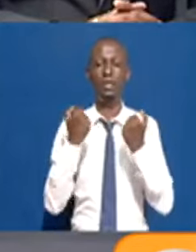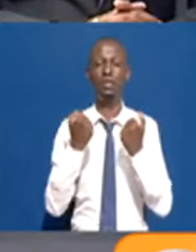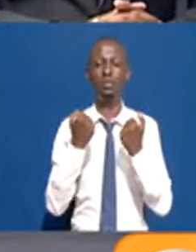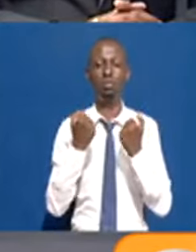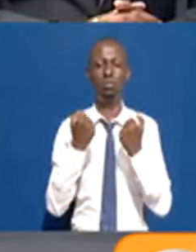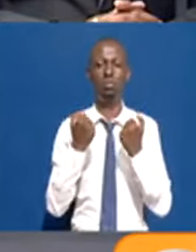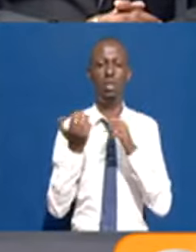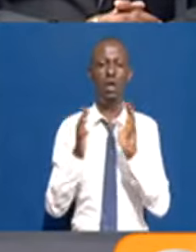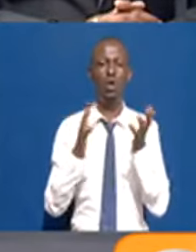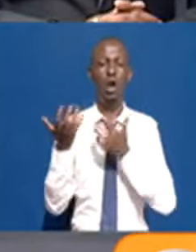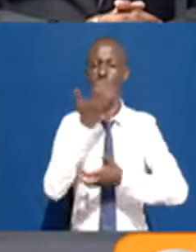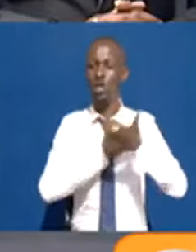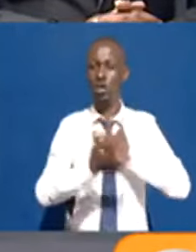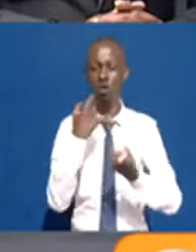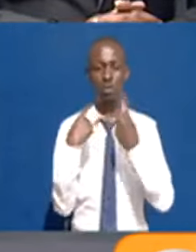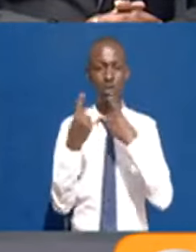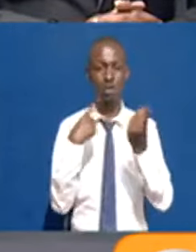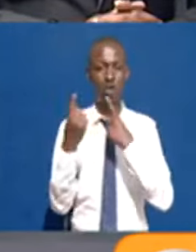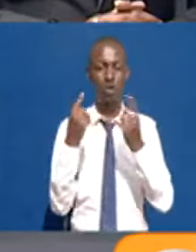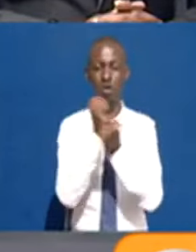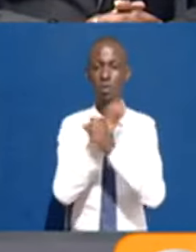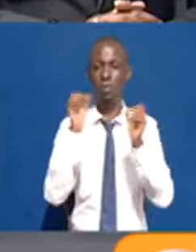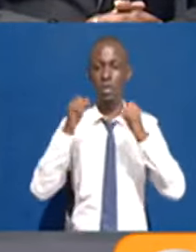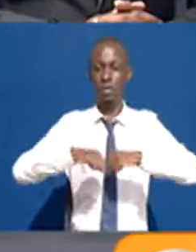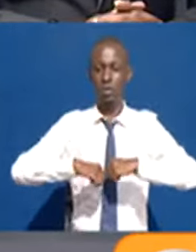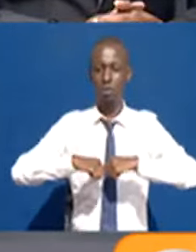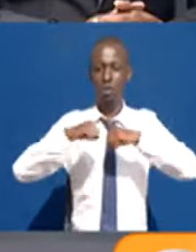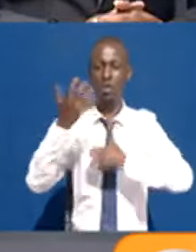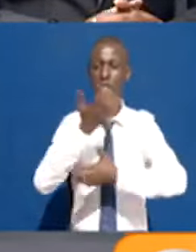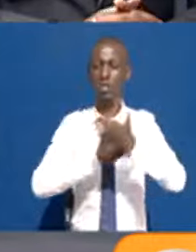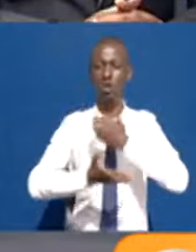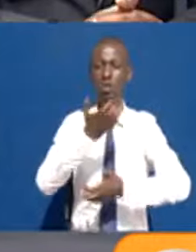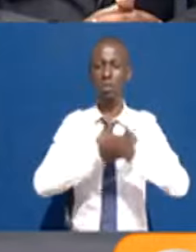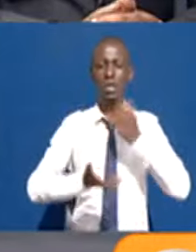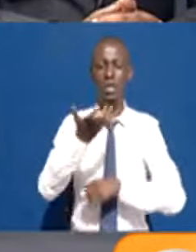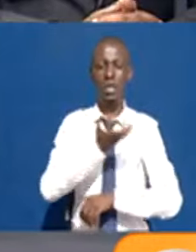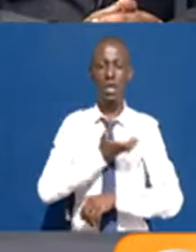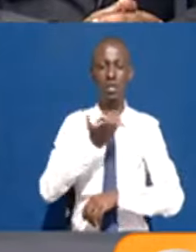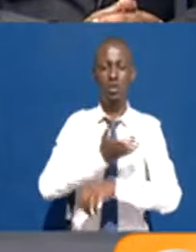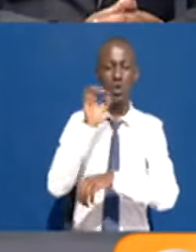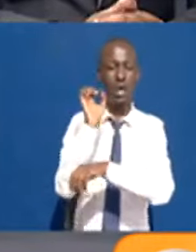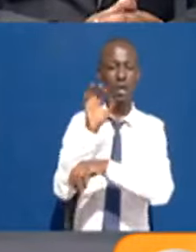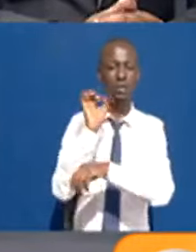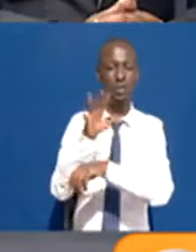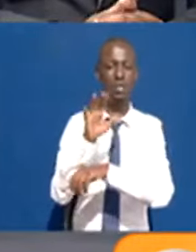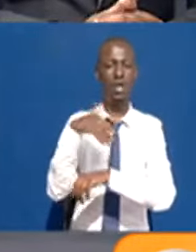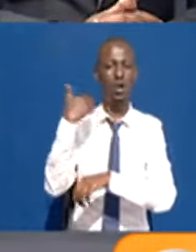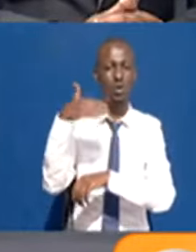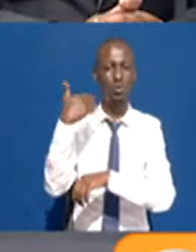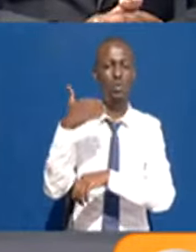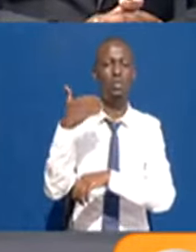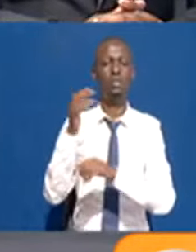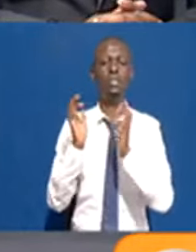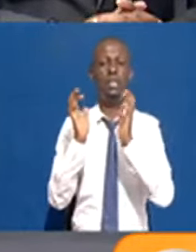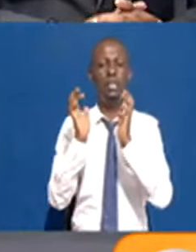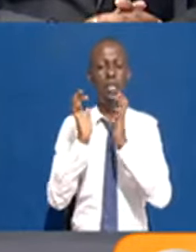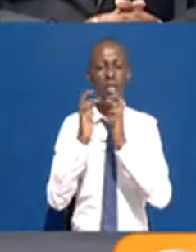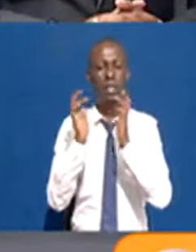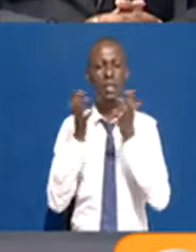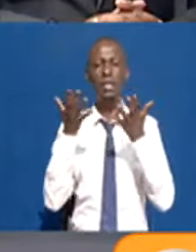economy. The president's chair of the Economic Council of Advisors is busy online, battling anyone